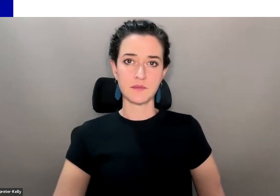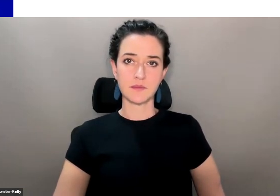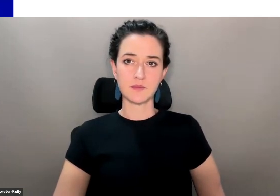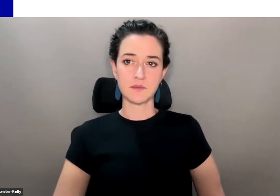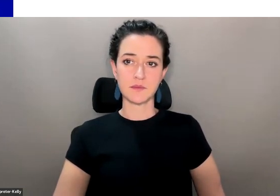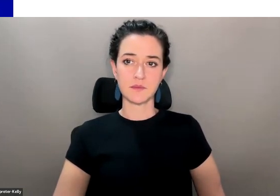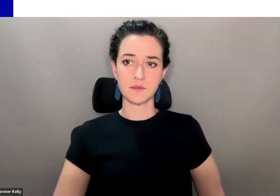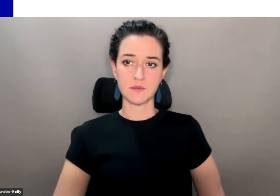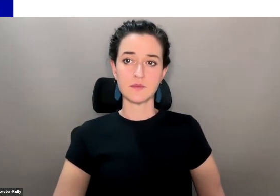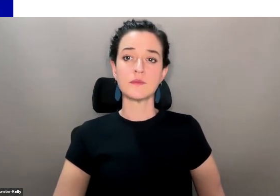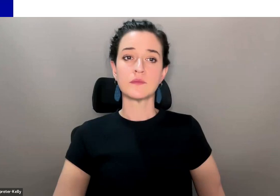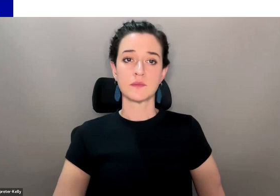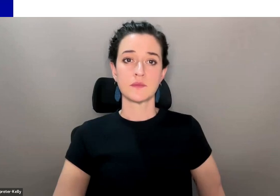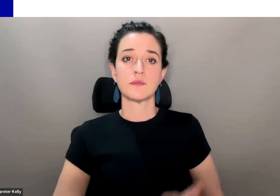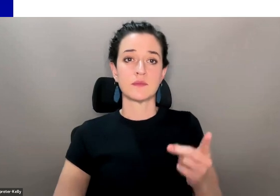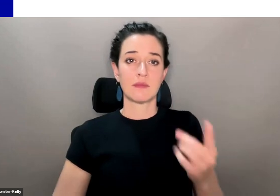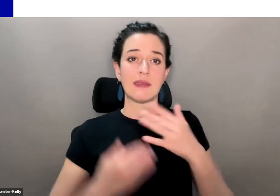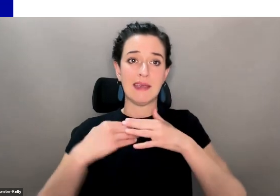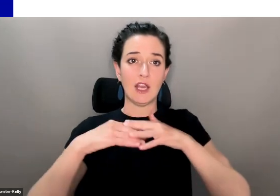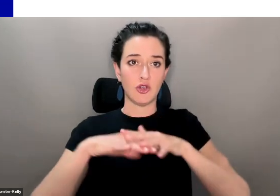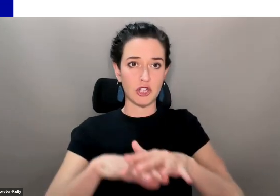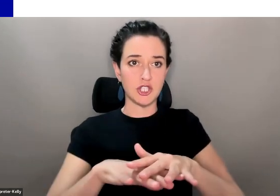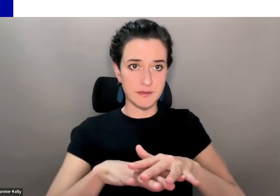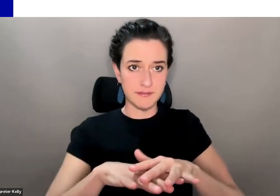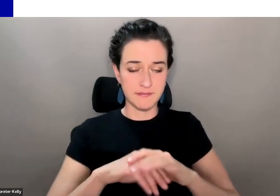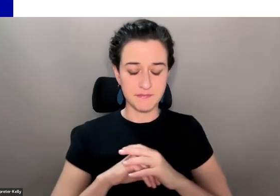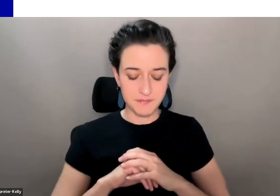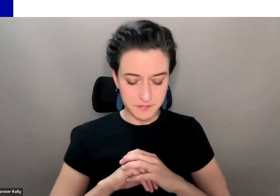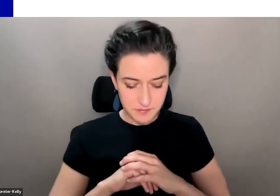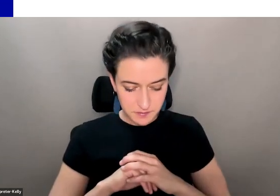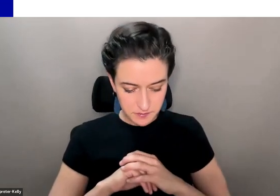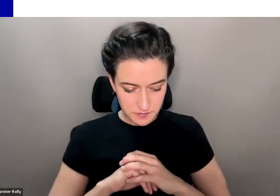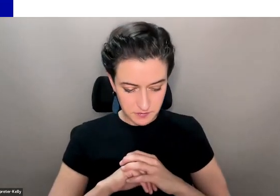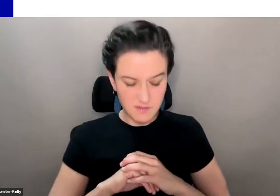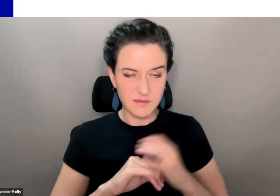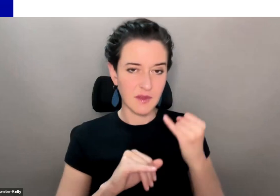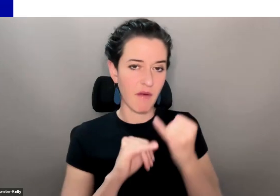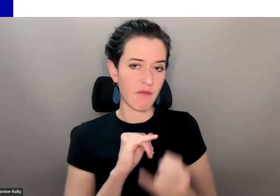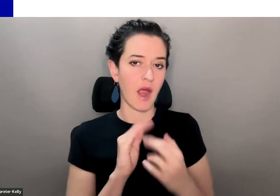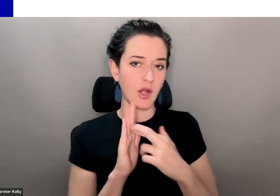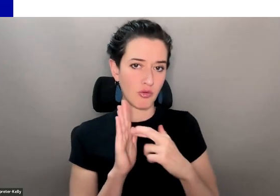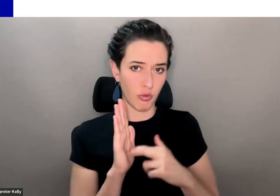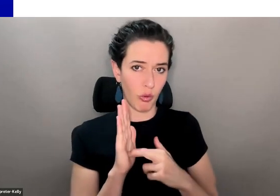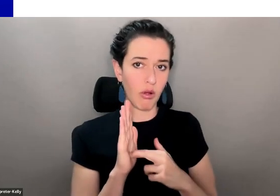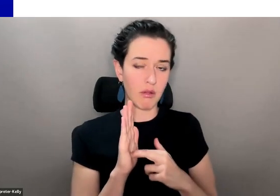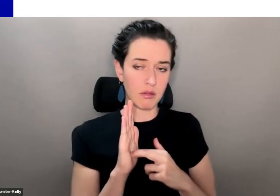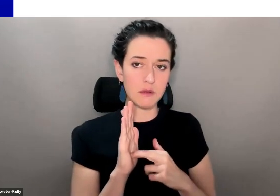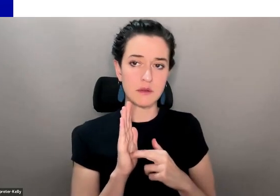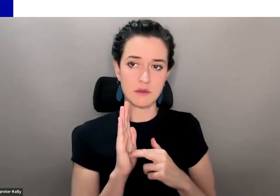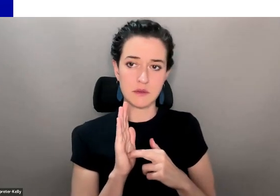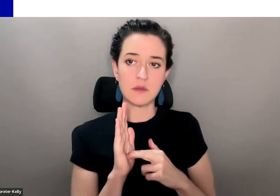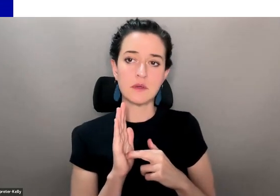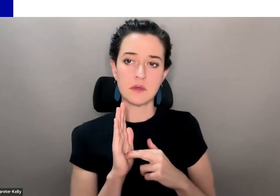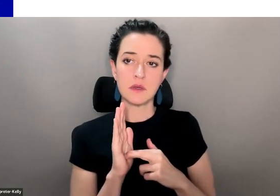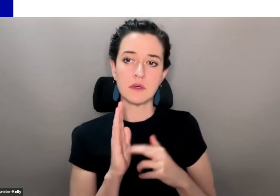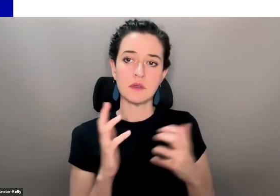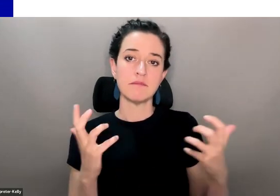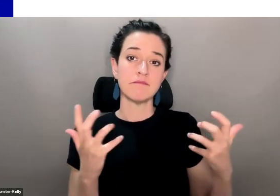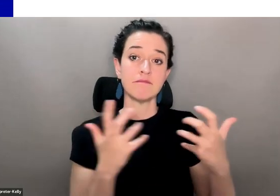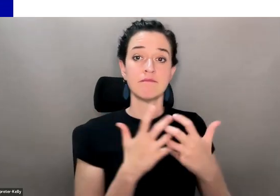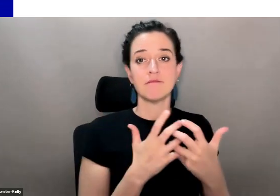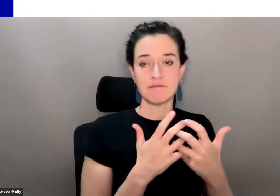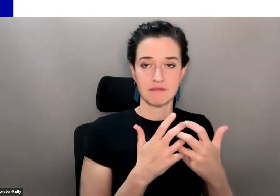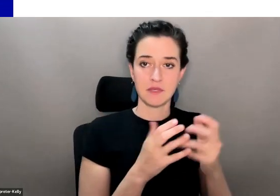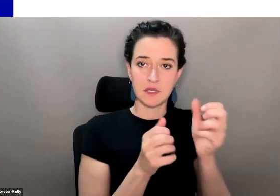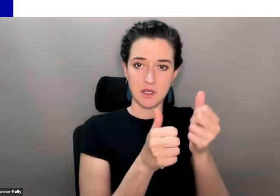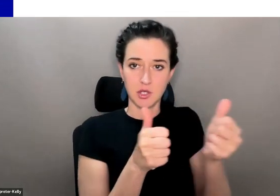To the integration provision. The final rule reflects principles established through the Supreme Court's Olmstead decision